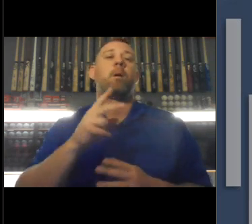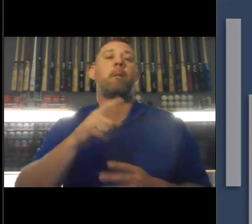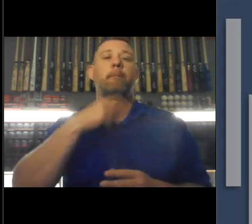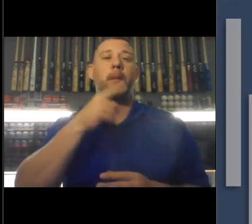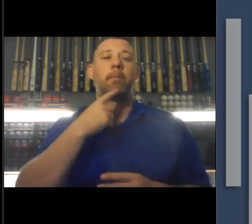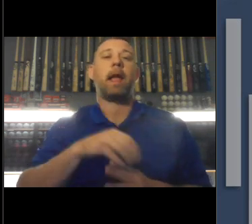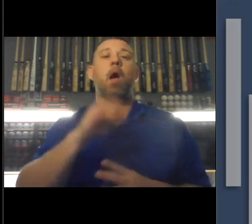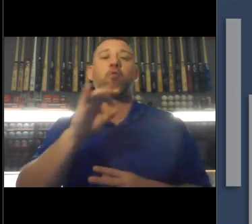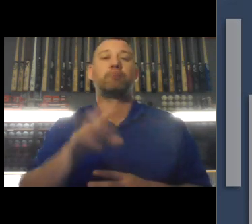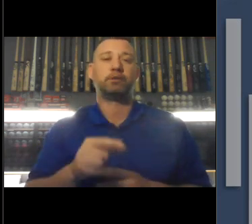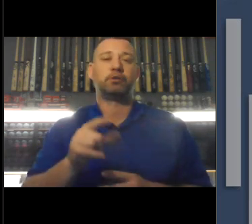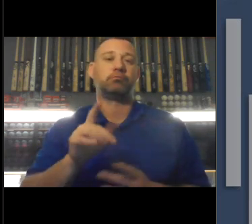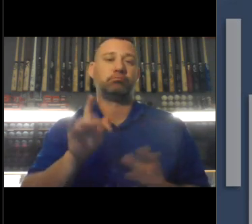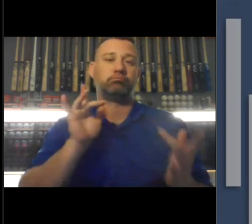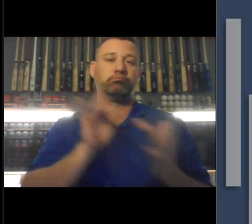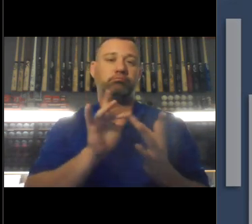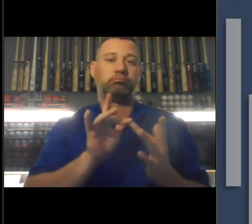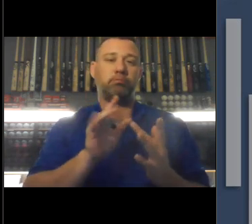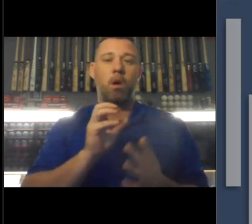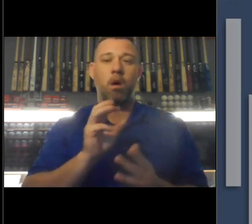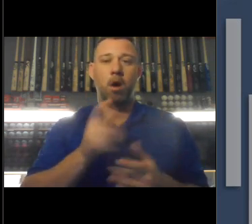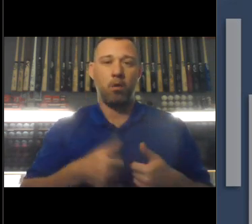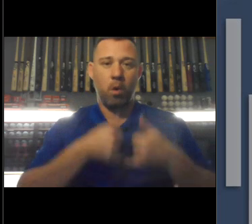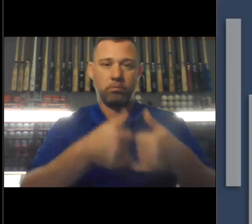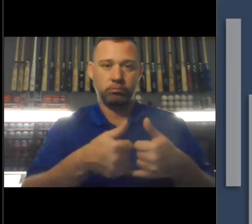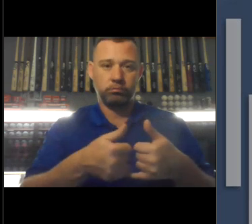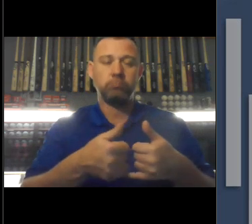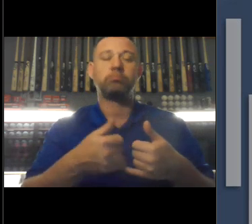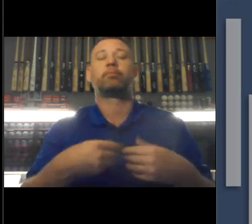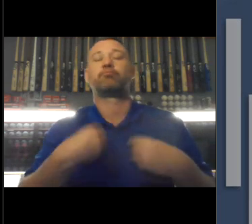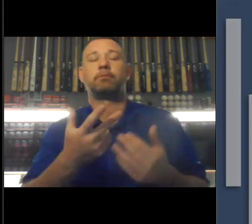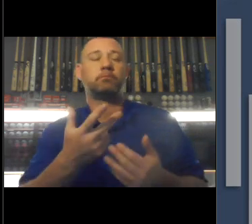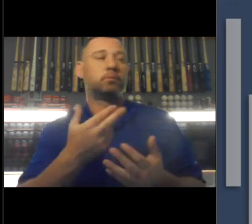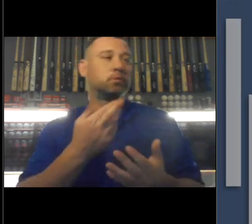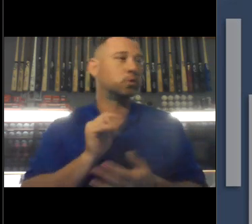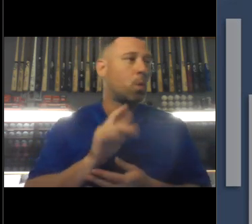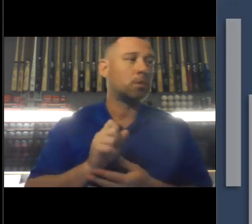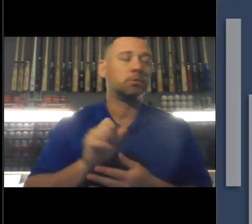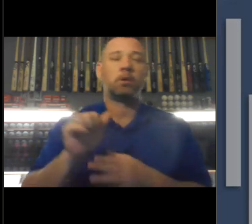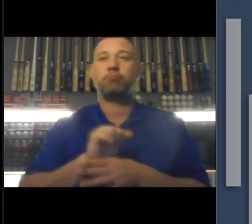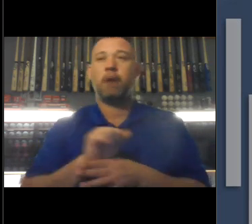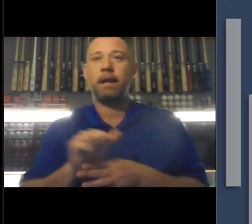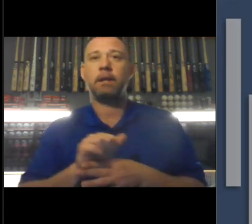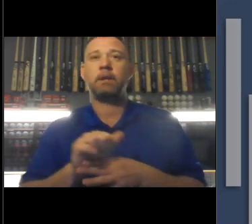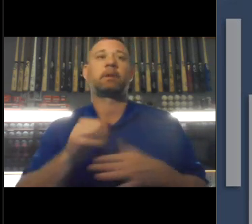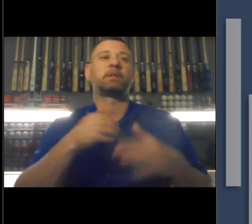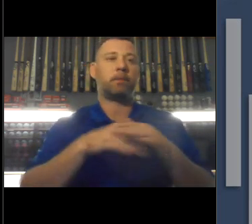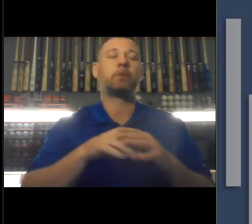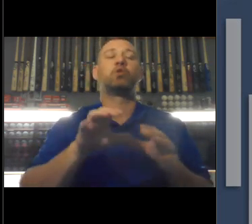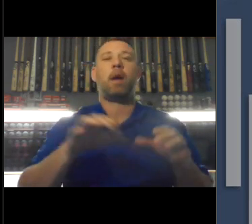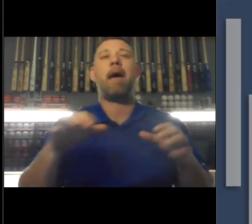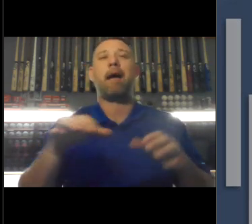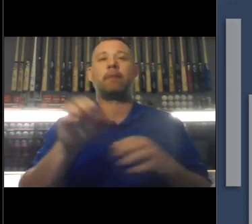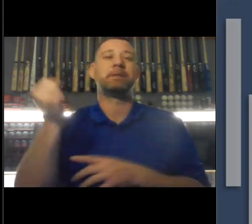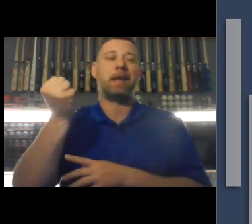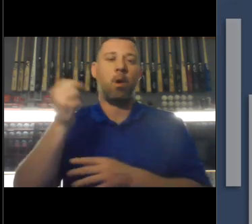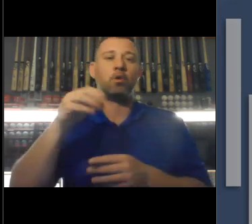Award. The center provides resources, tools, training, and technical assistance to active transportation stakeholders across